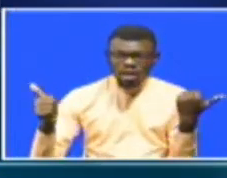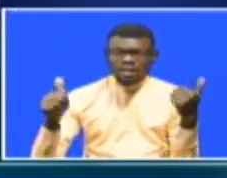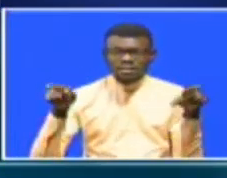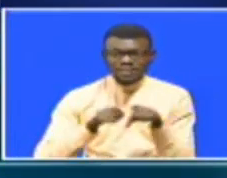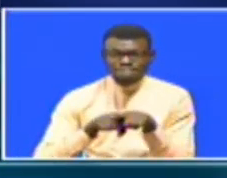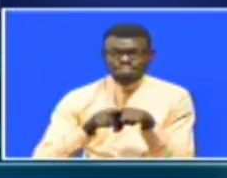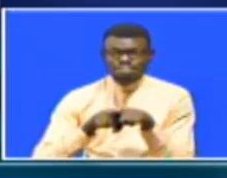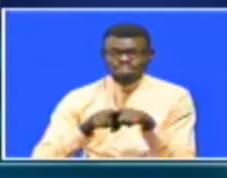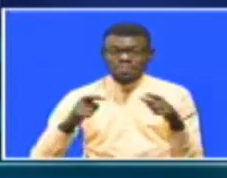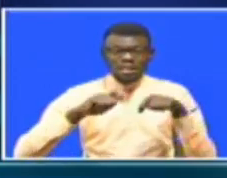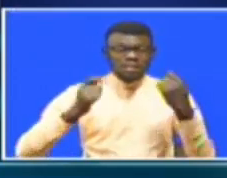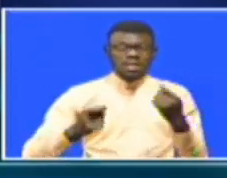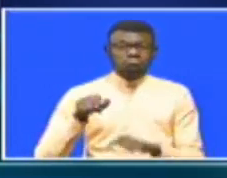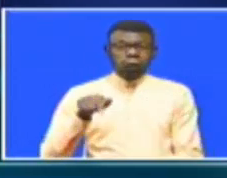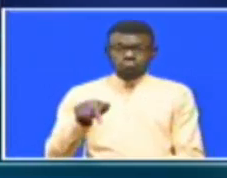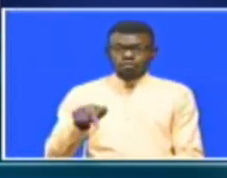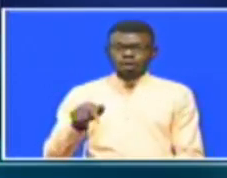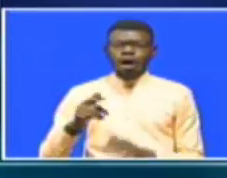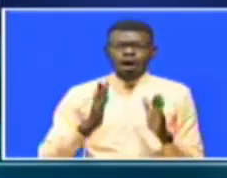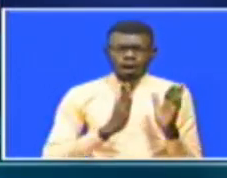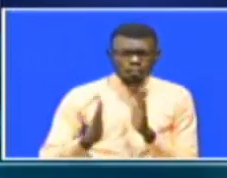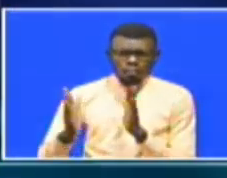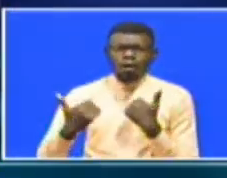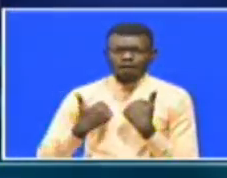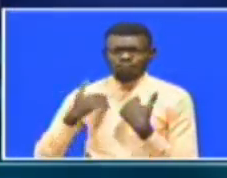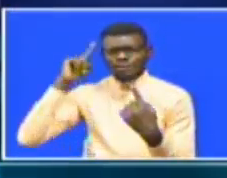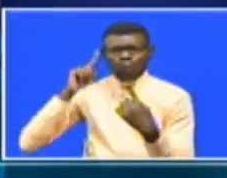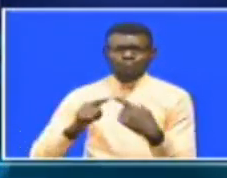be the team that we have set the standards to be.